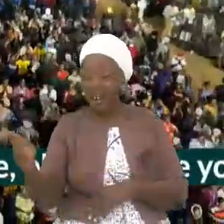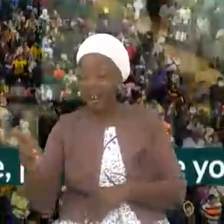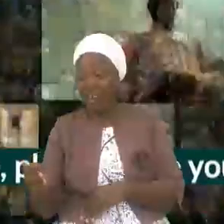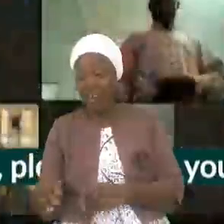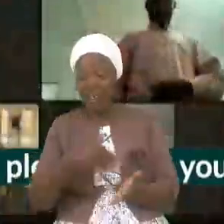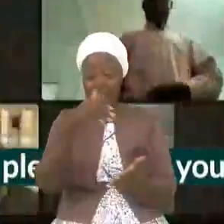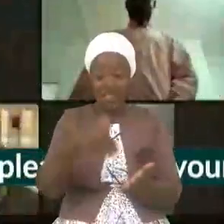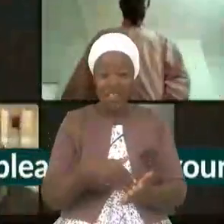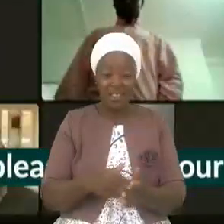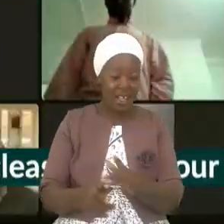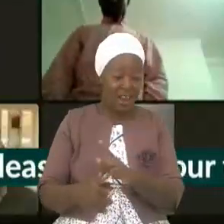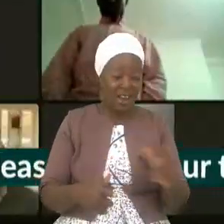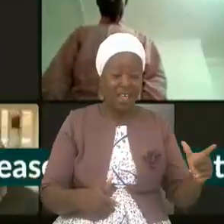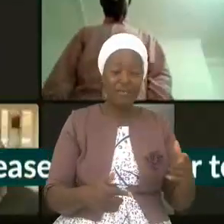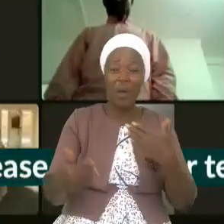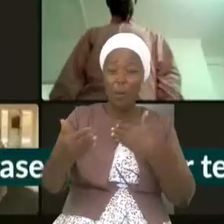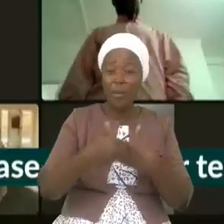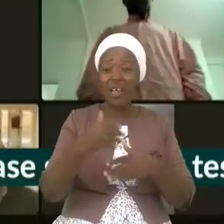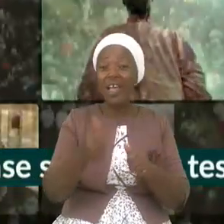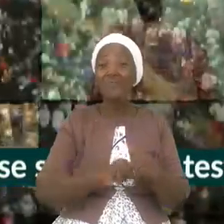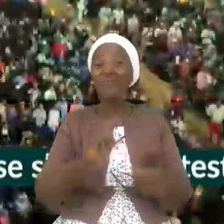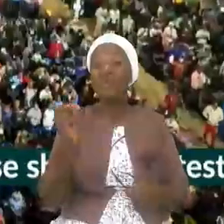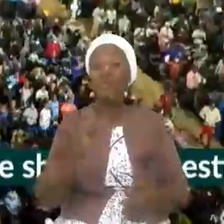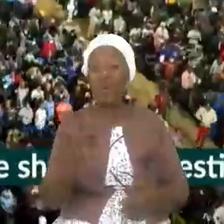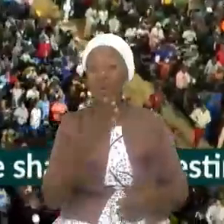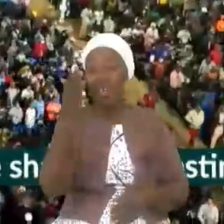and online, confirmation in your life.